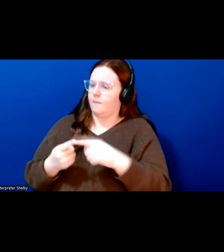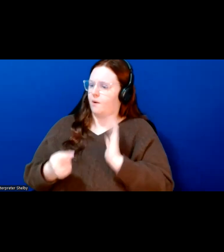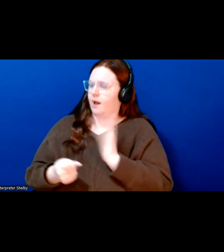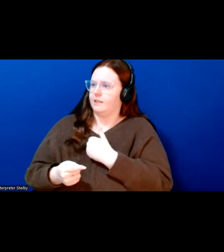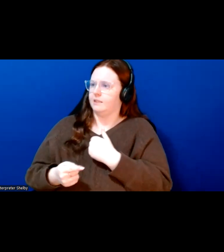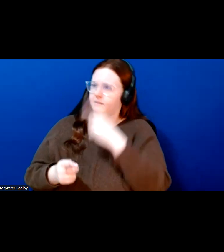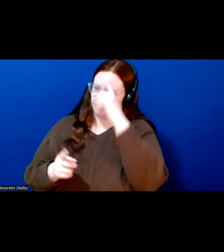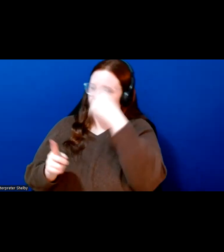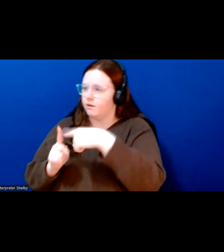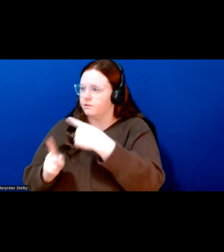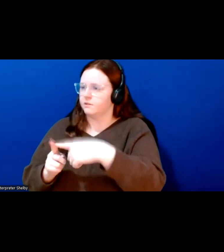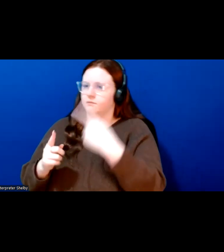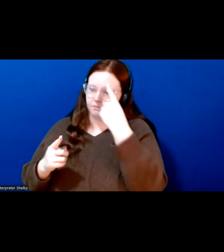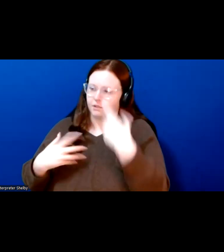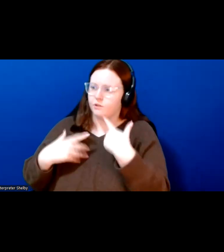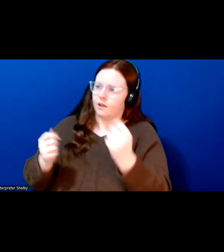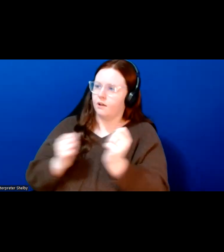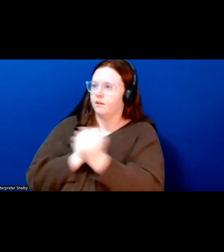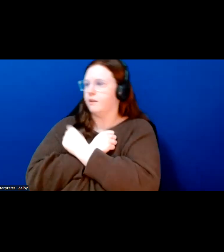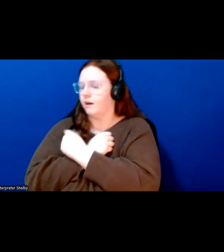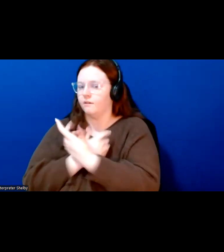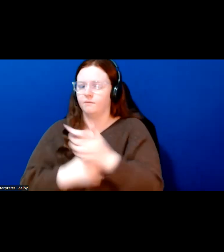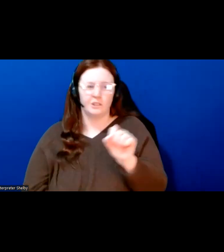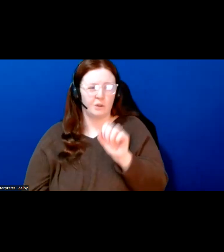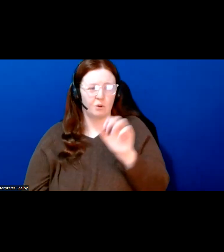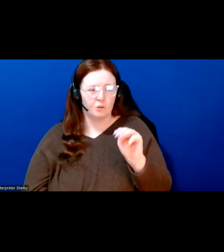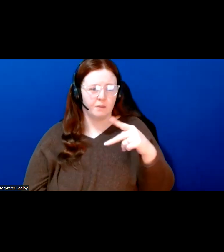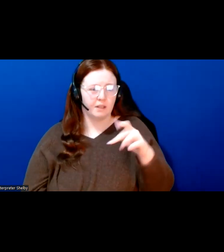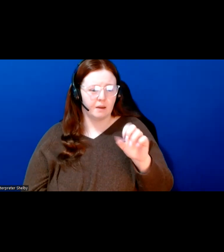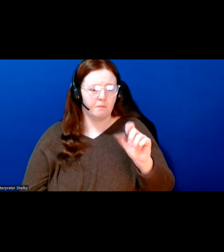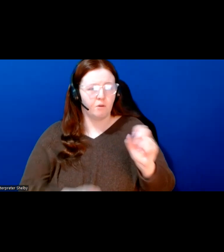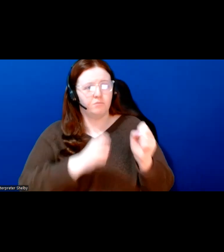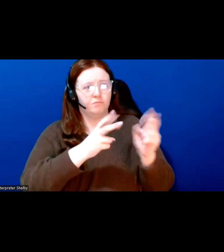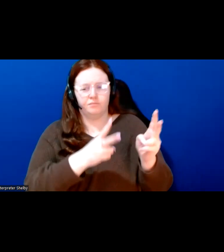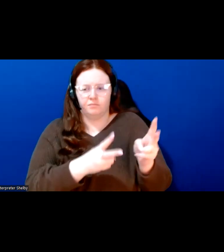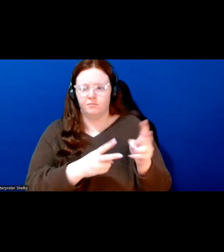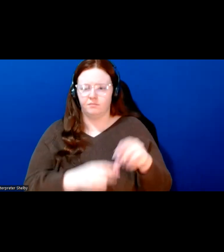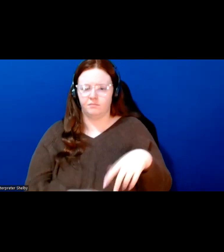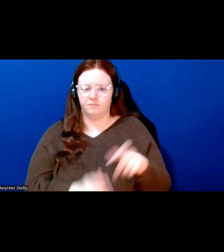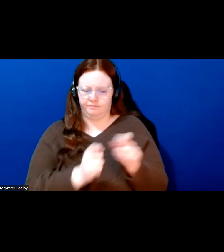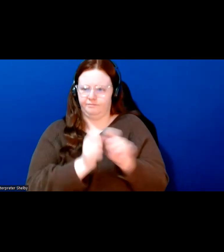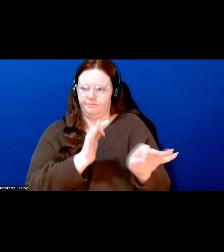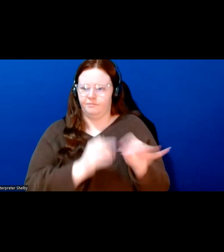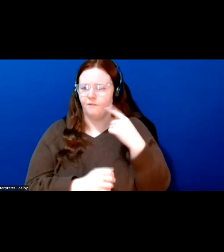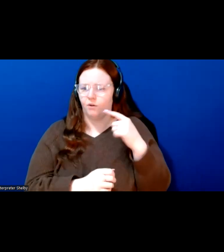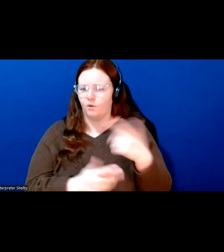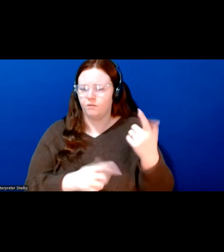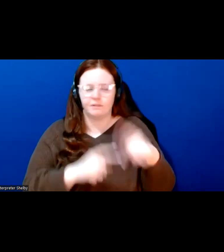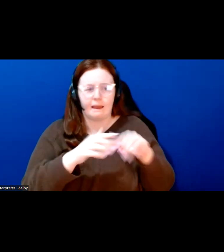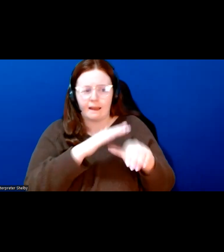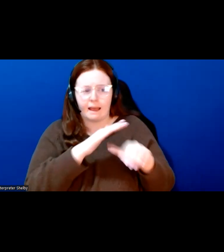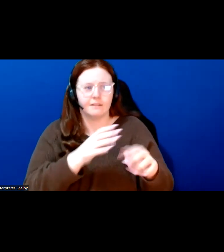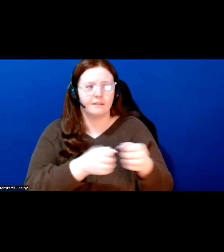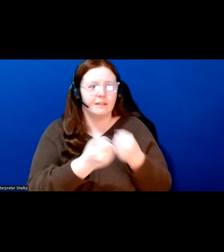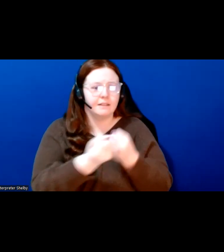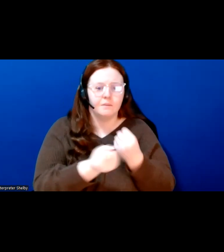our joy and they care about our love. Social media posts isn't going to get us anywhere. People can't go to a social media post. They can't access it. They can't get support. It's not a warm